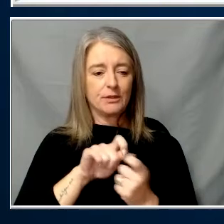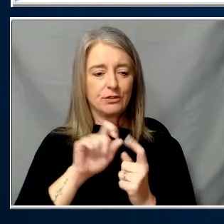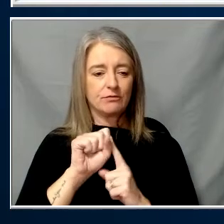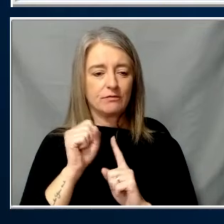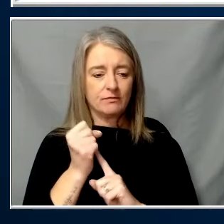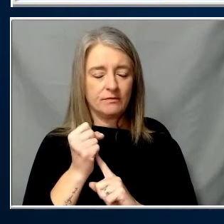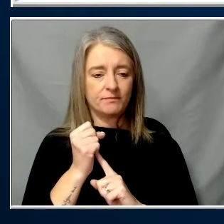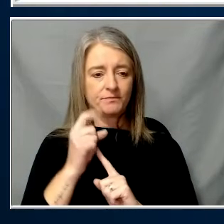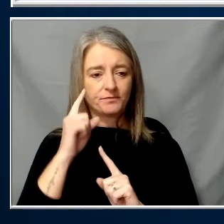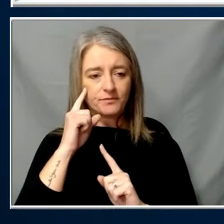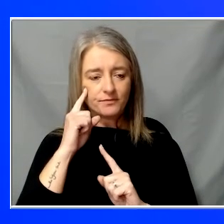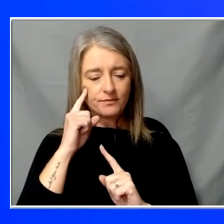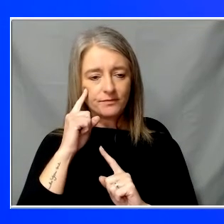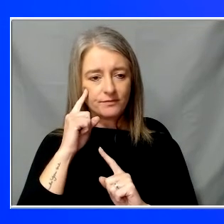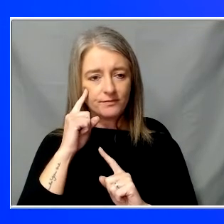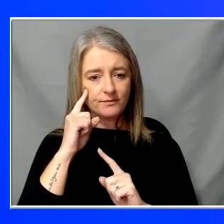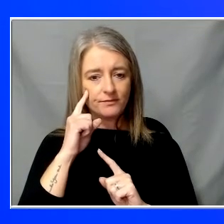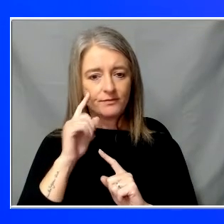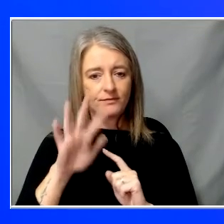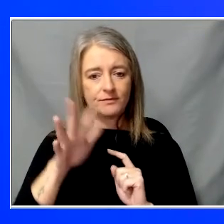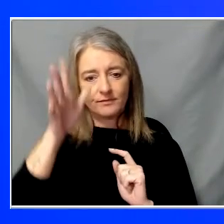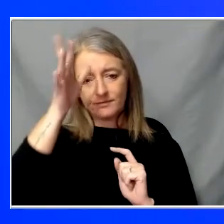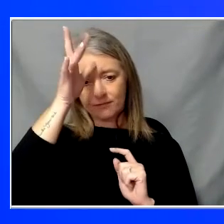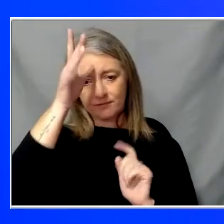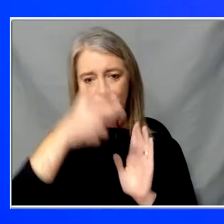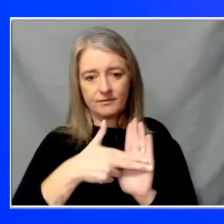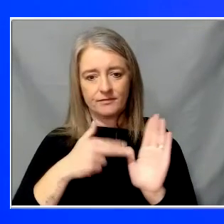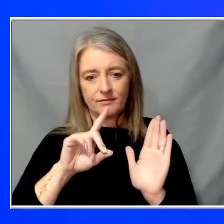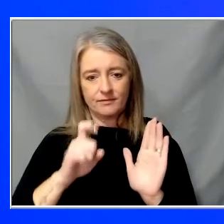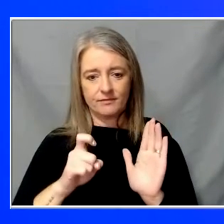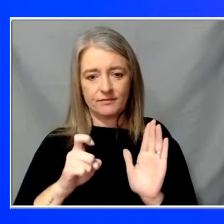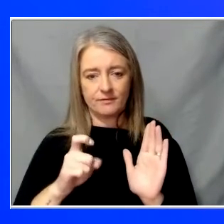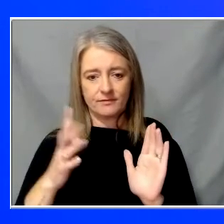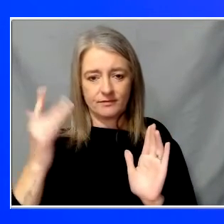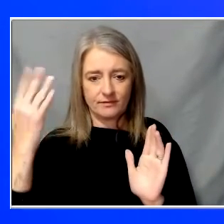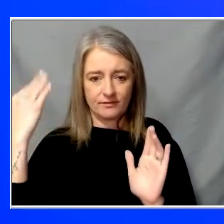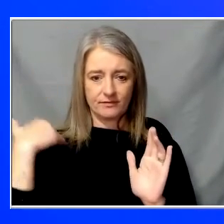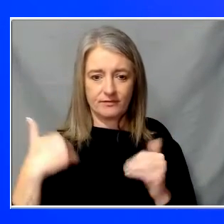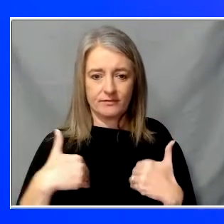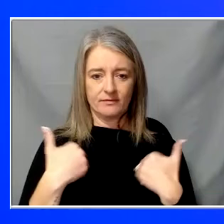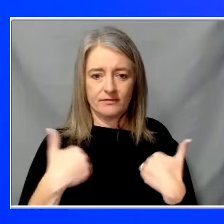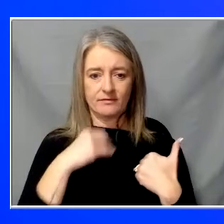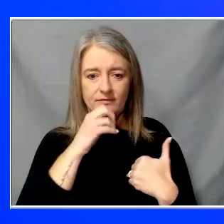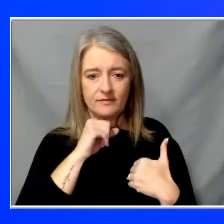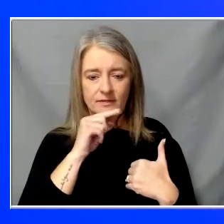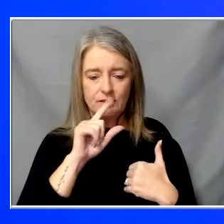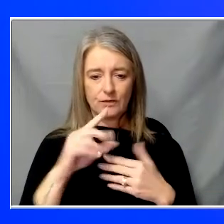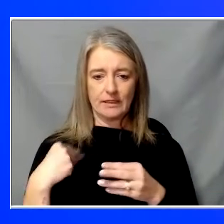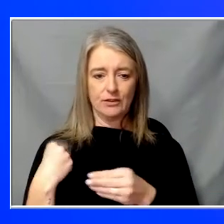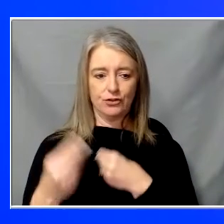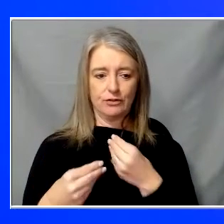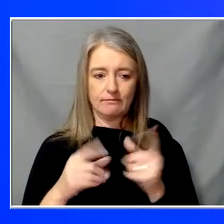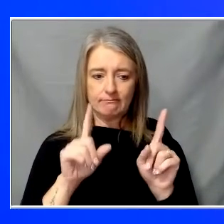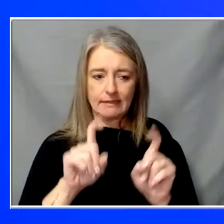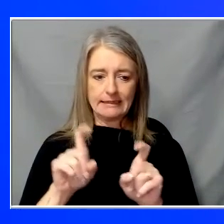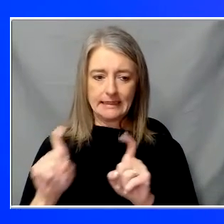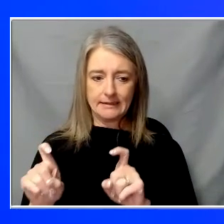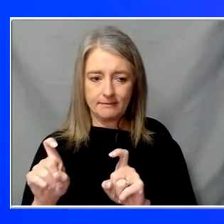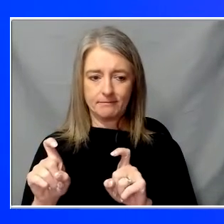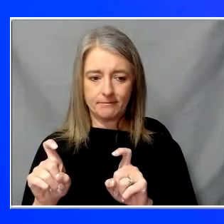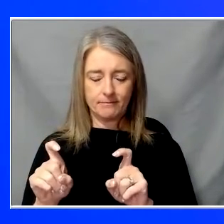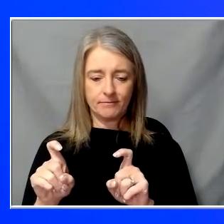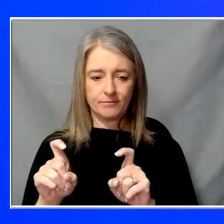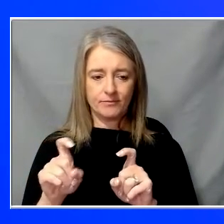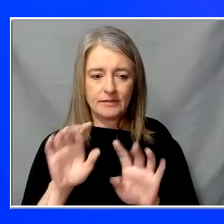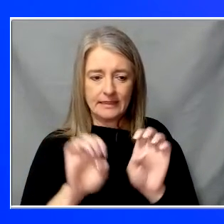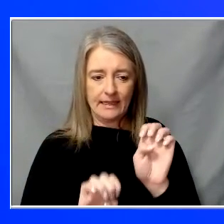consider, because your father diagnosed the disease relatively young, so really genetic assessment should be done, should be evaluated.